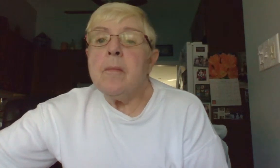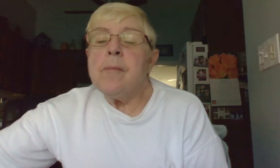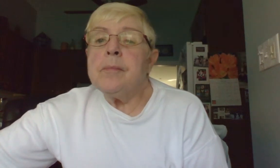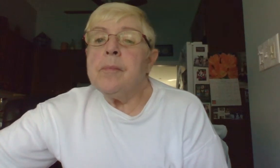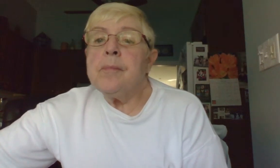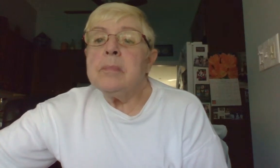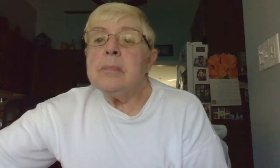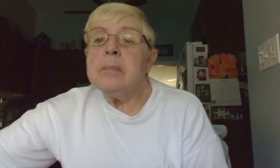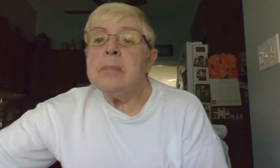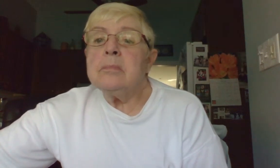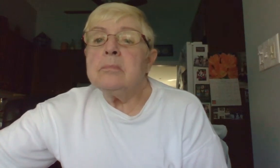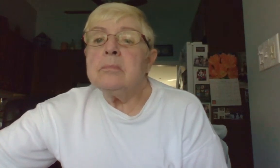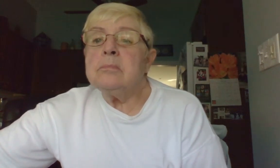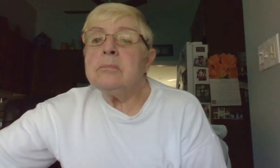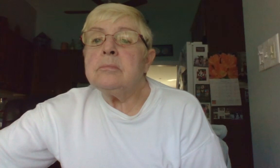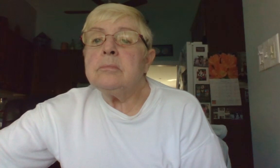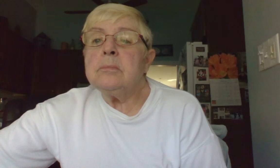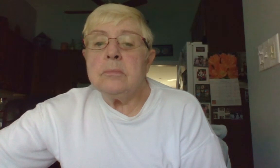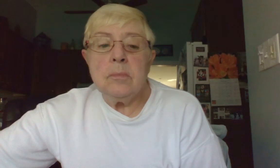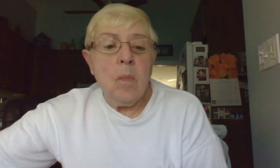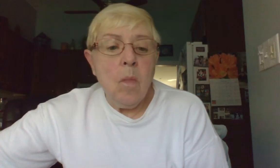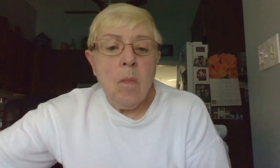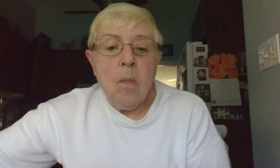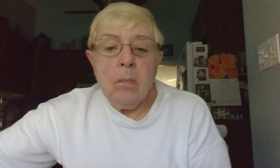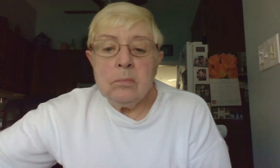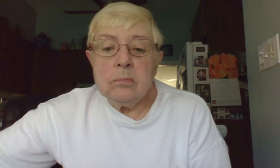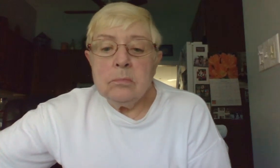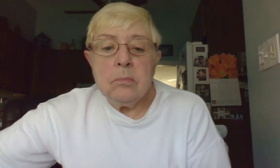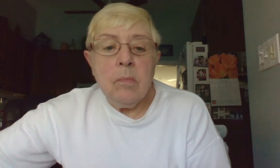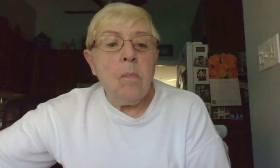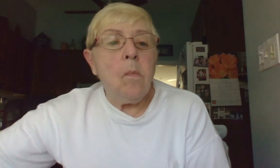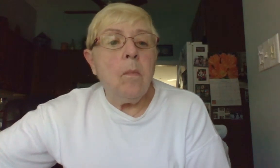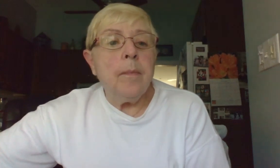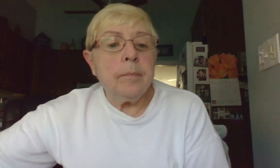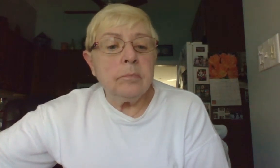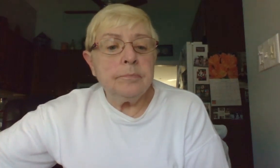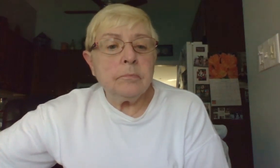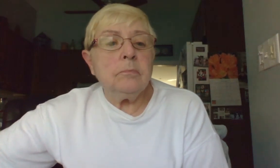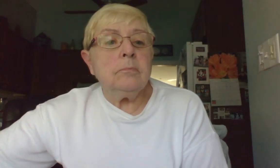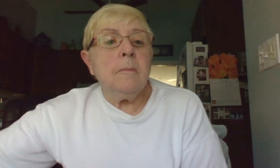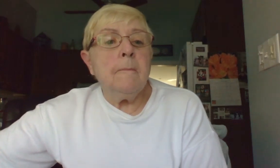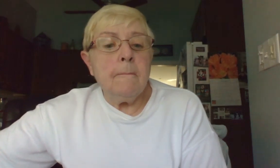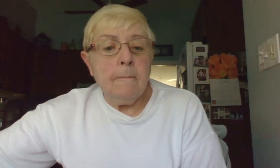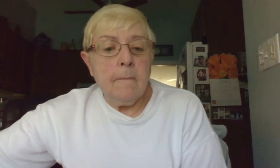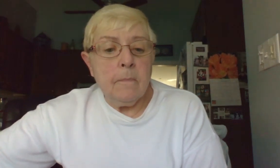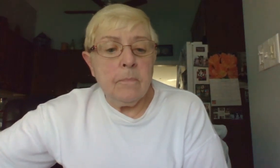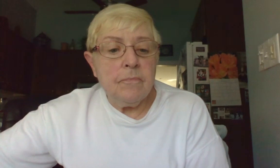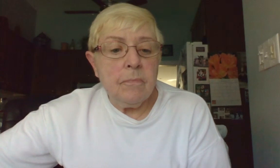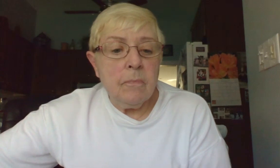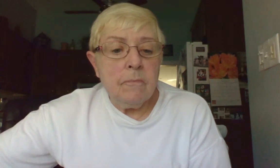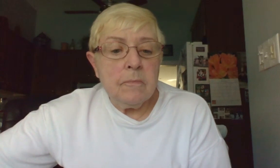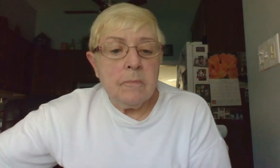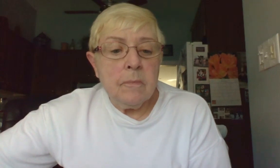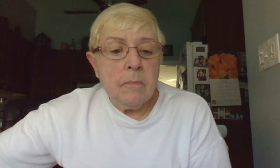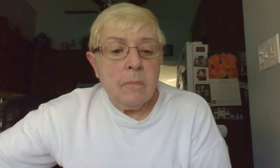Well, Desiree's right in that this sets up a really interesting experiment in federalism here. You've got the states that are the laboratories of